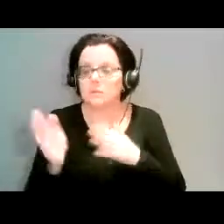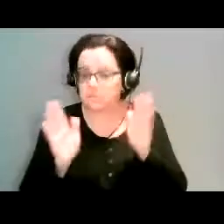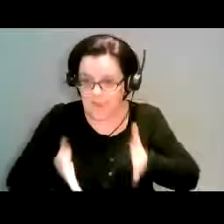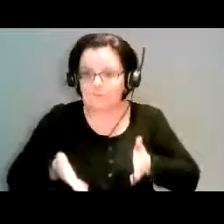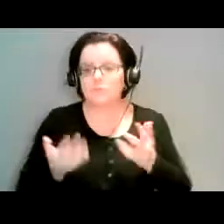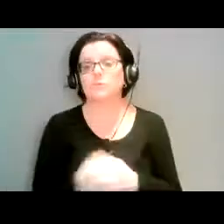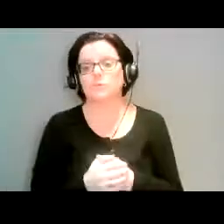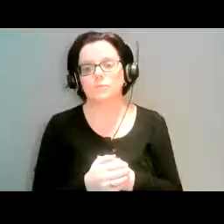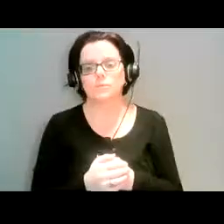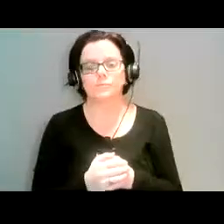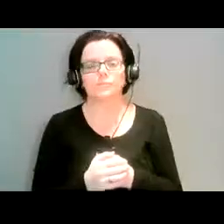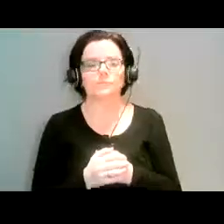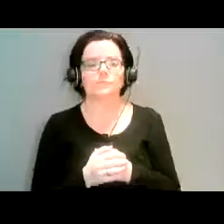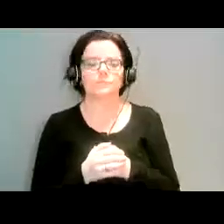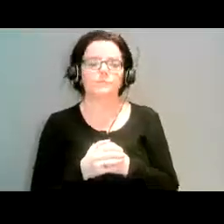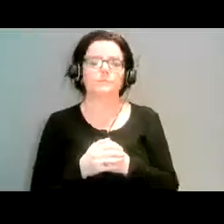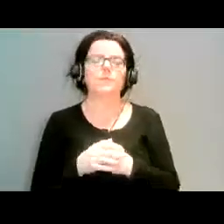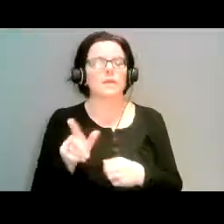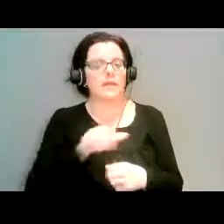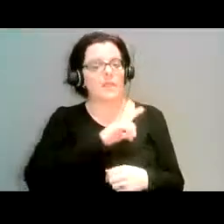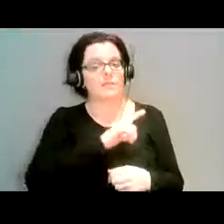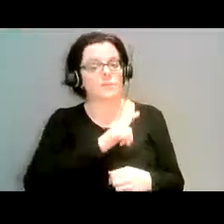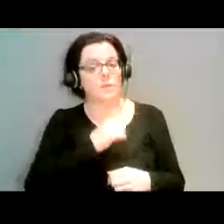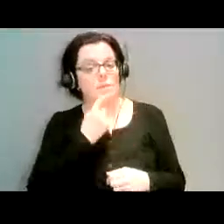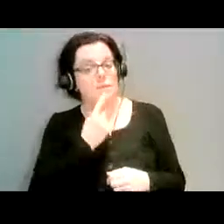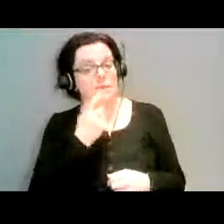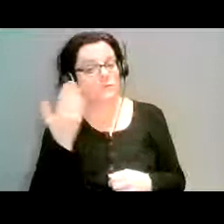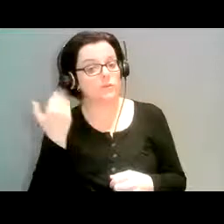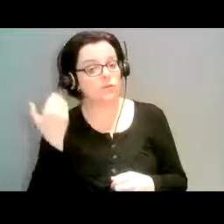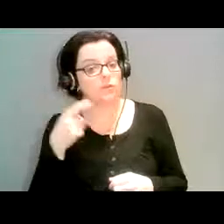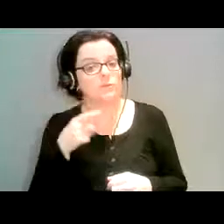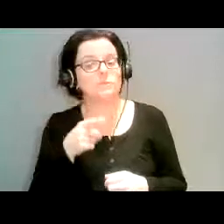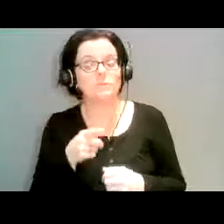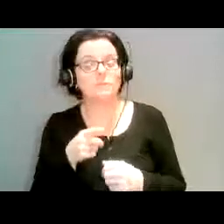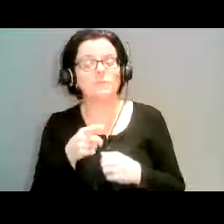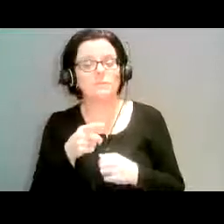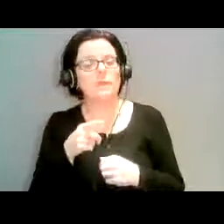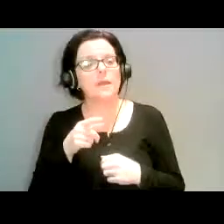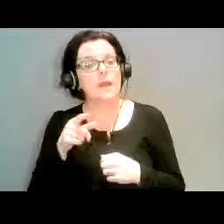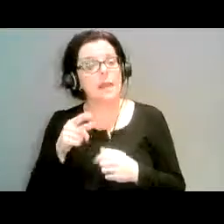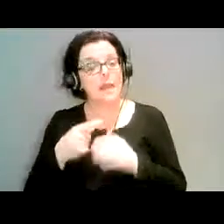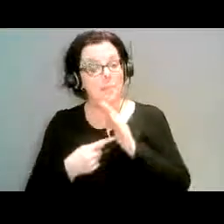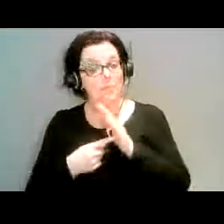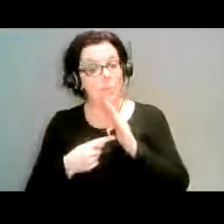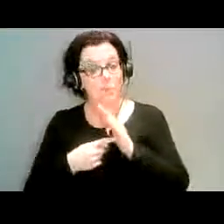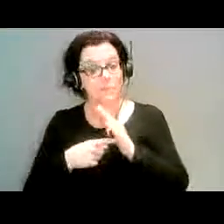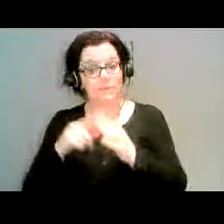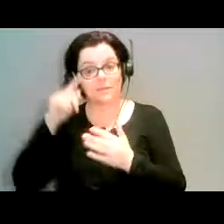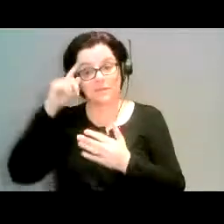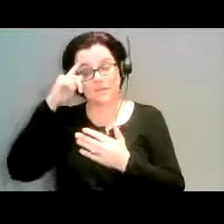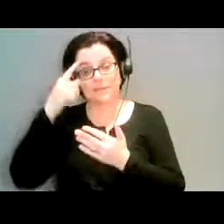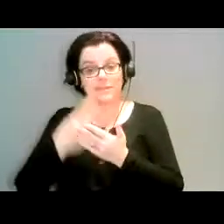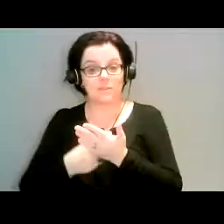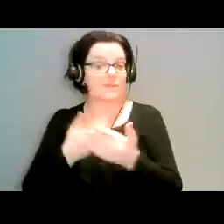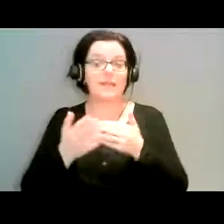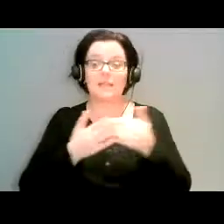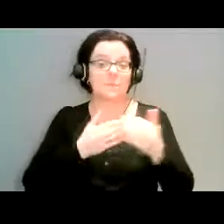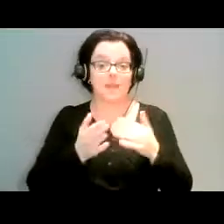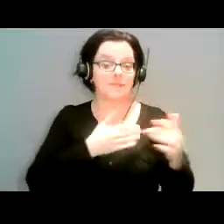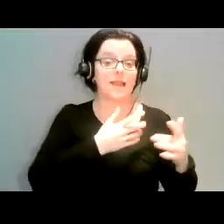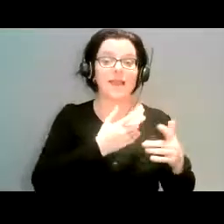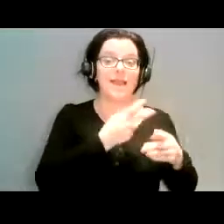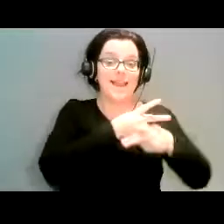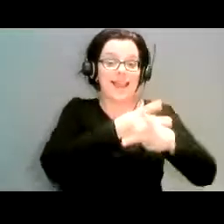There is, and that's why I mentioned, for example, it's important to get this decision, even if your carers meet the needs for